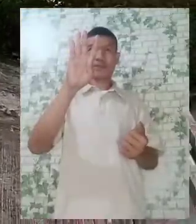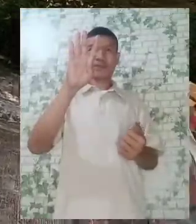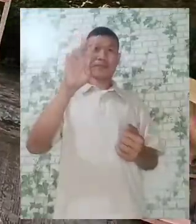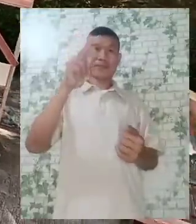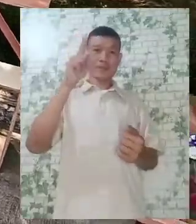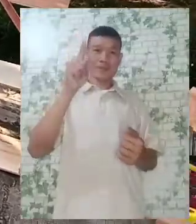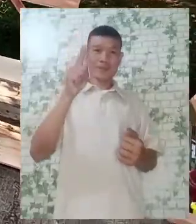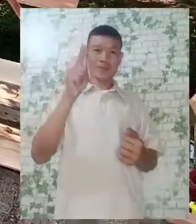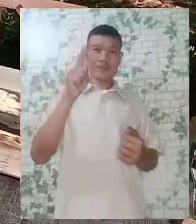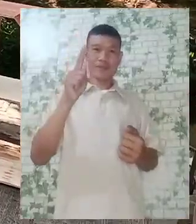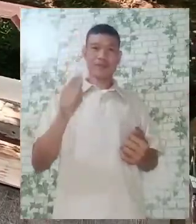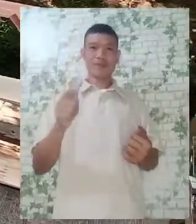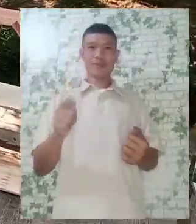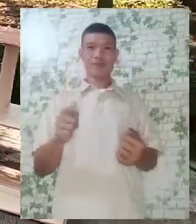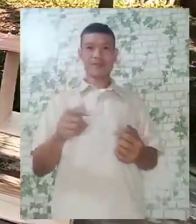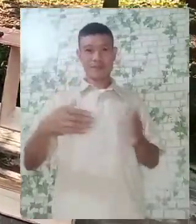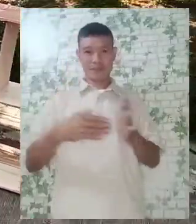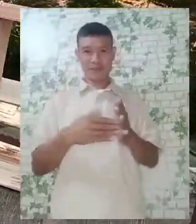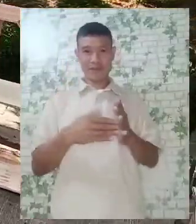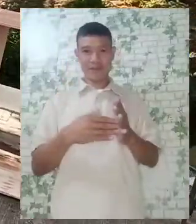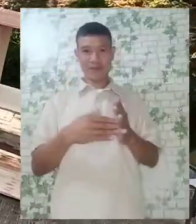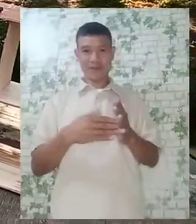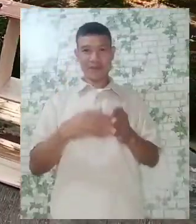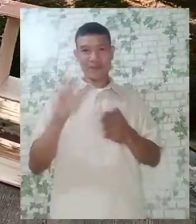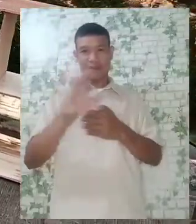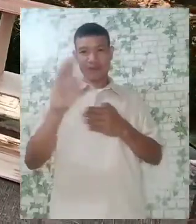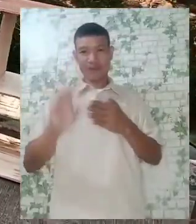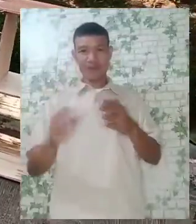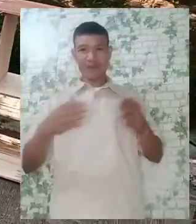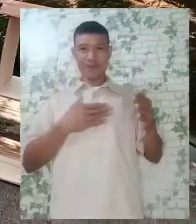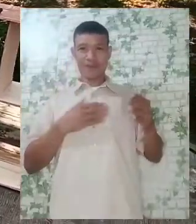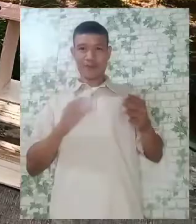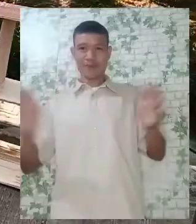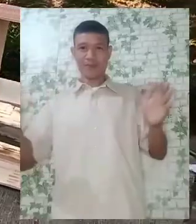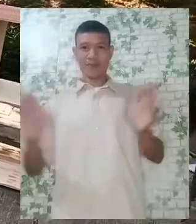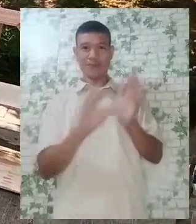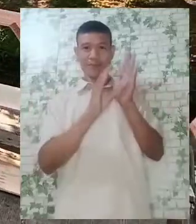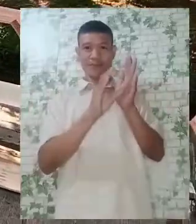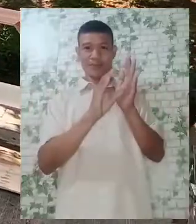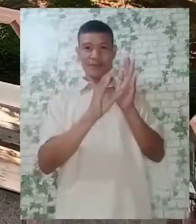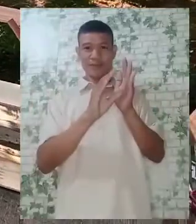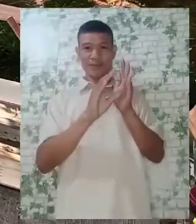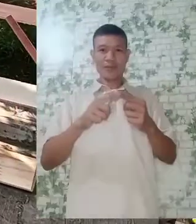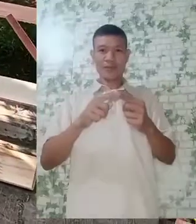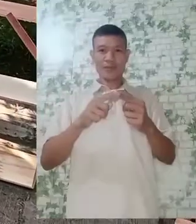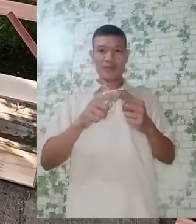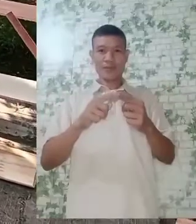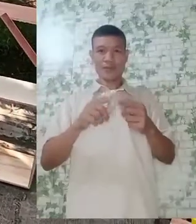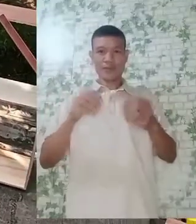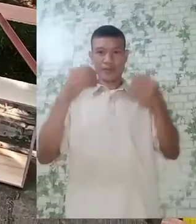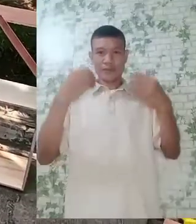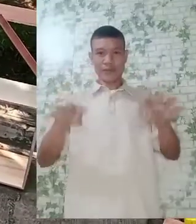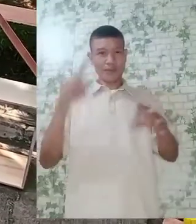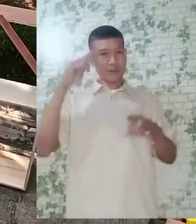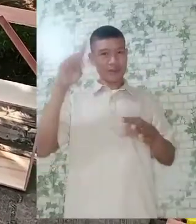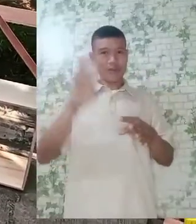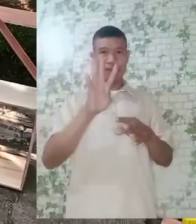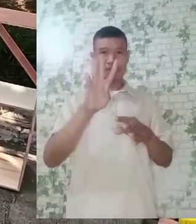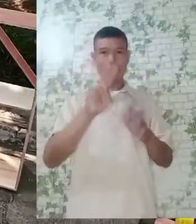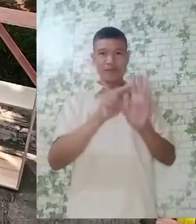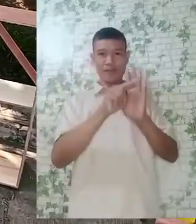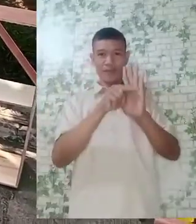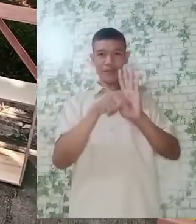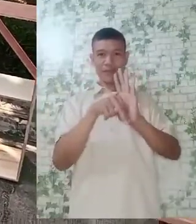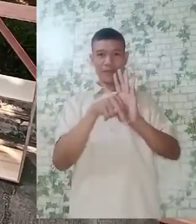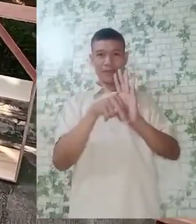already 4:20. So again, I met my challenge, which is I have